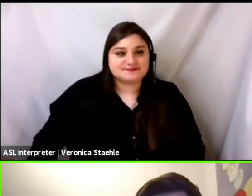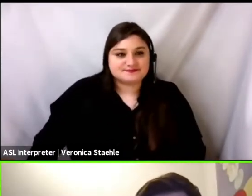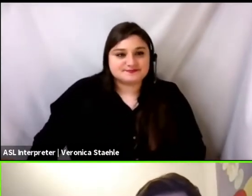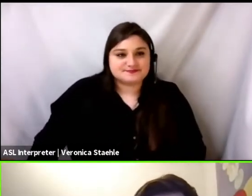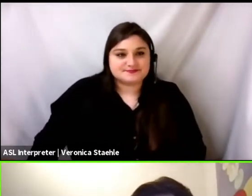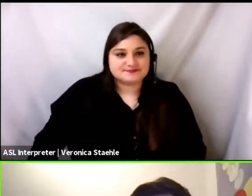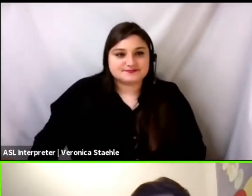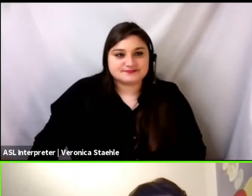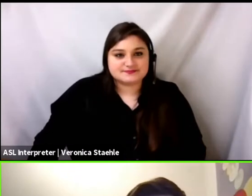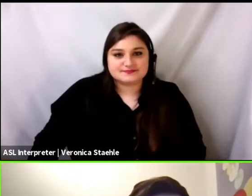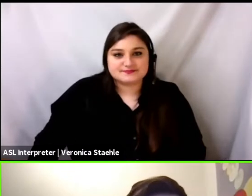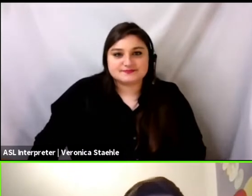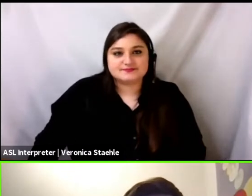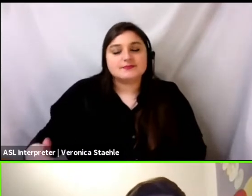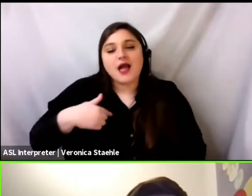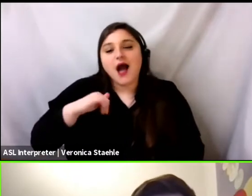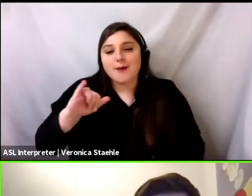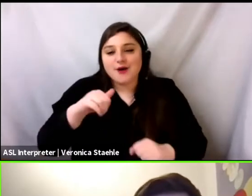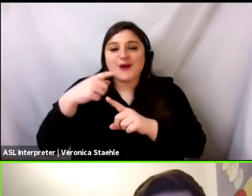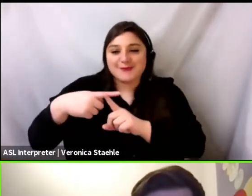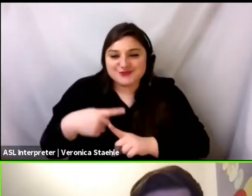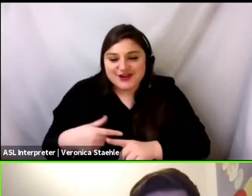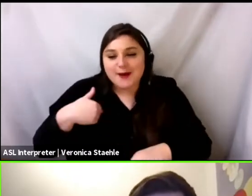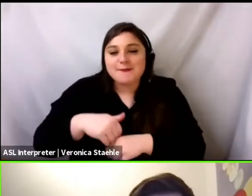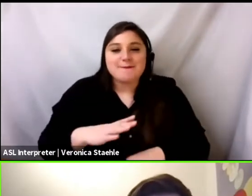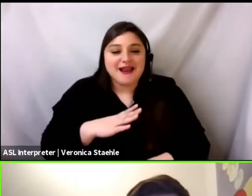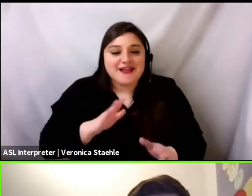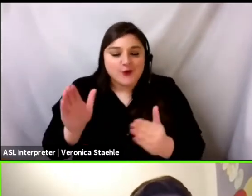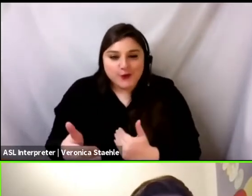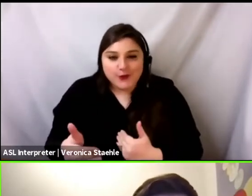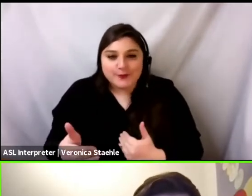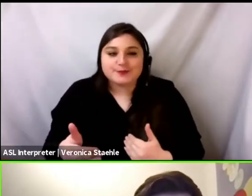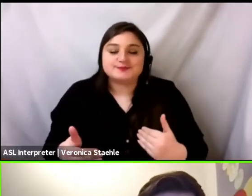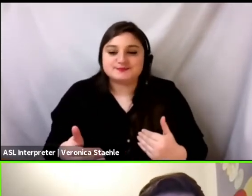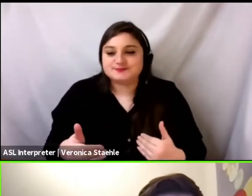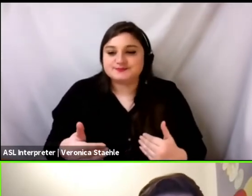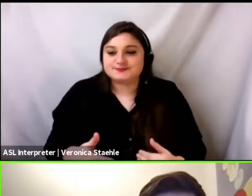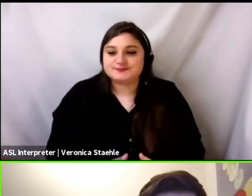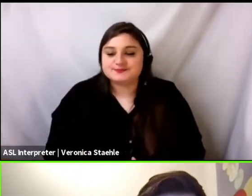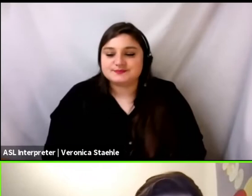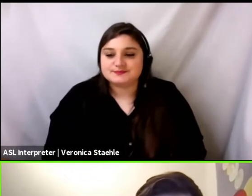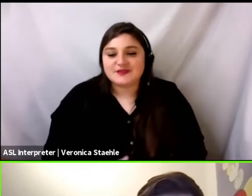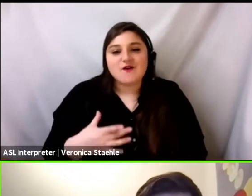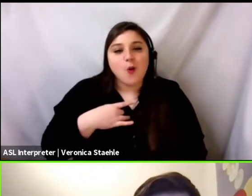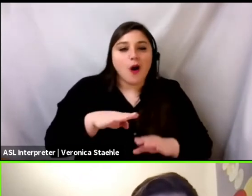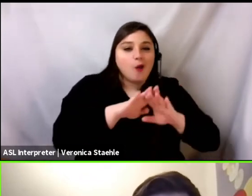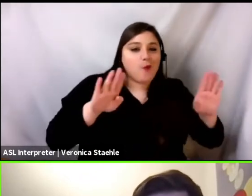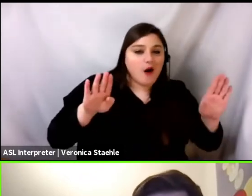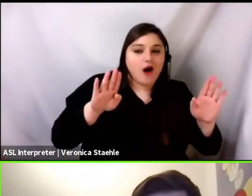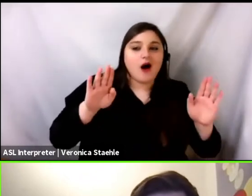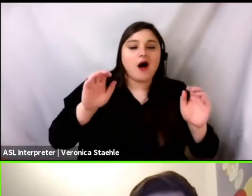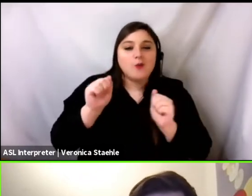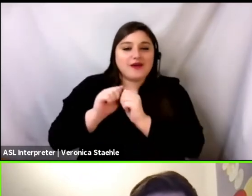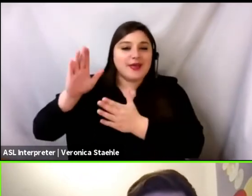in Amsterdam. I'm in my living room, where you can see two white walls. One with a picture with